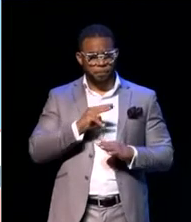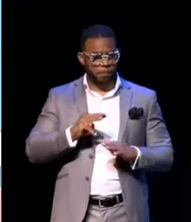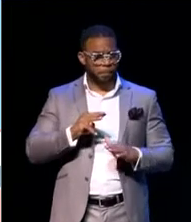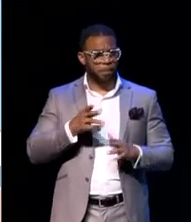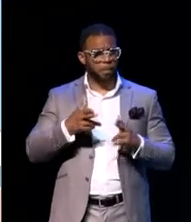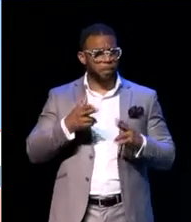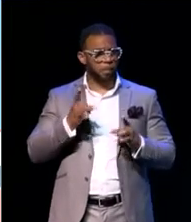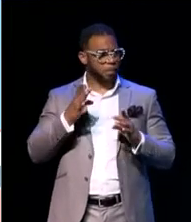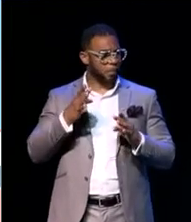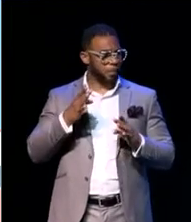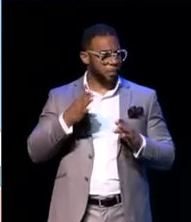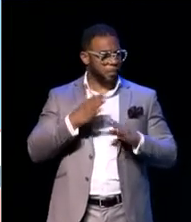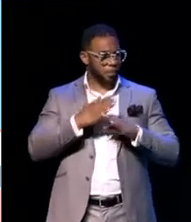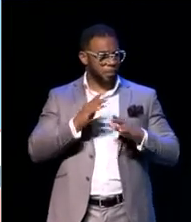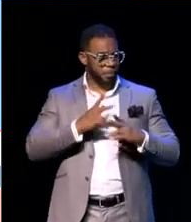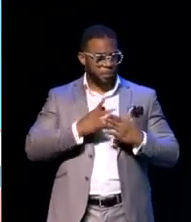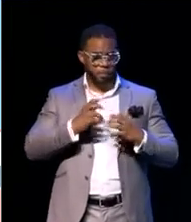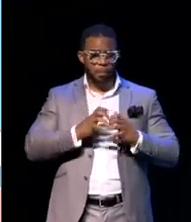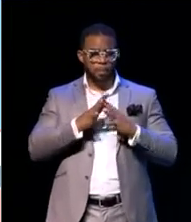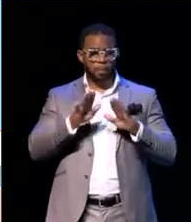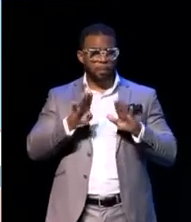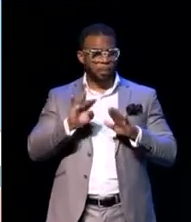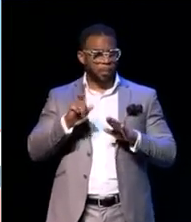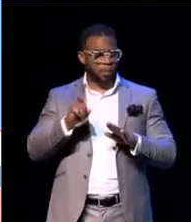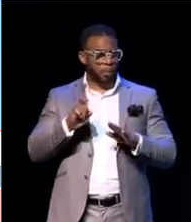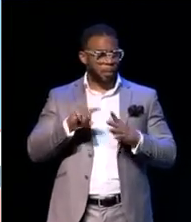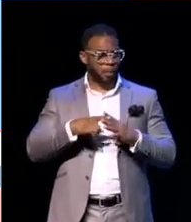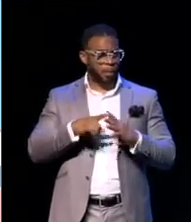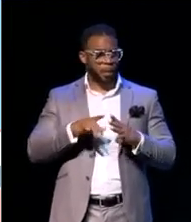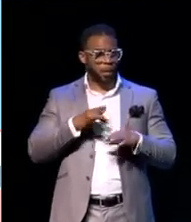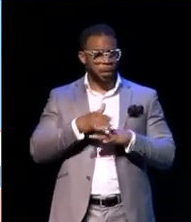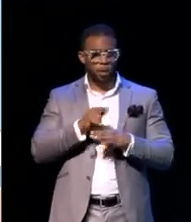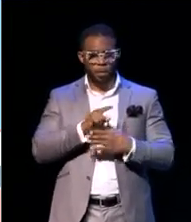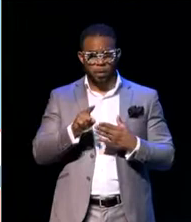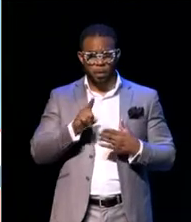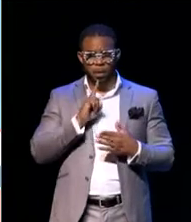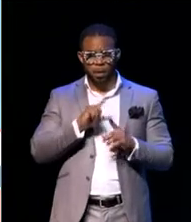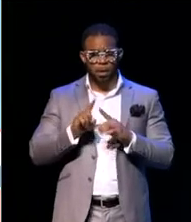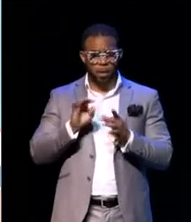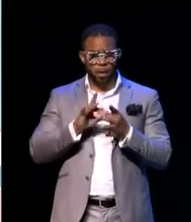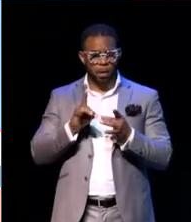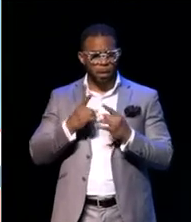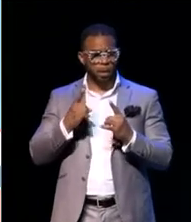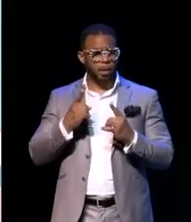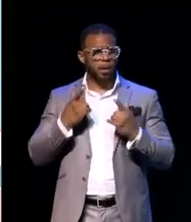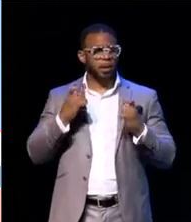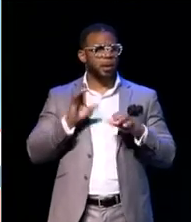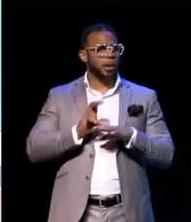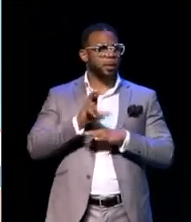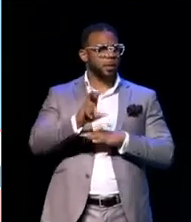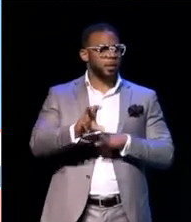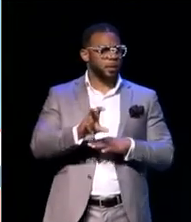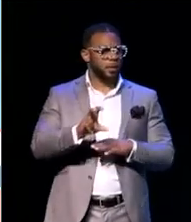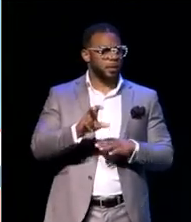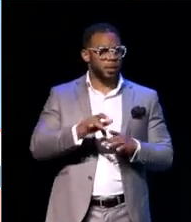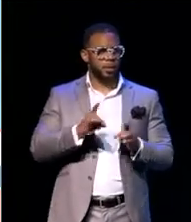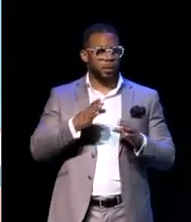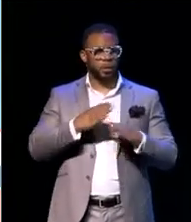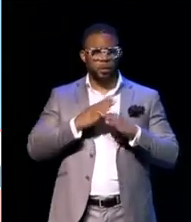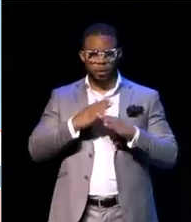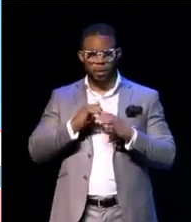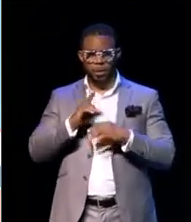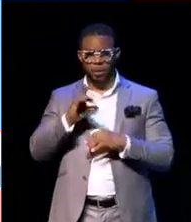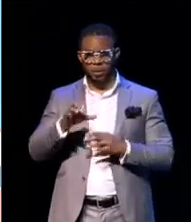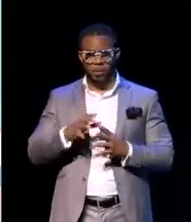violence prevention program and Building Blocks initiative, and they earlier this week also announced a tremendous investment in violence prevention